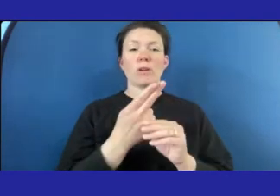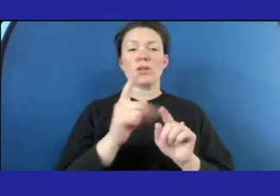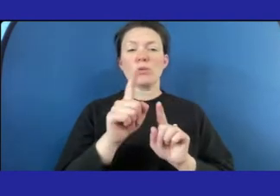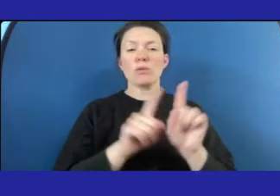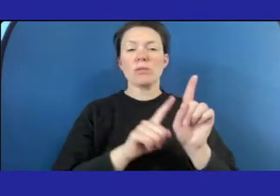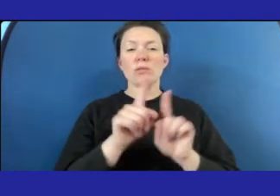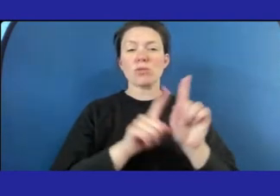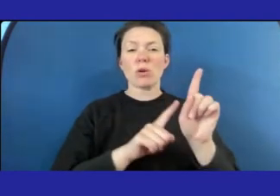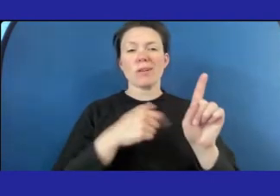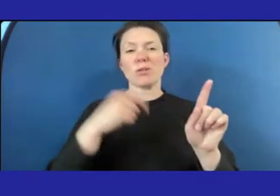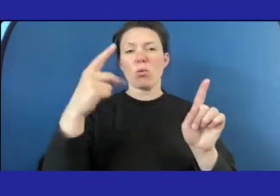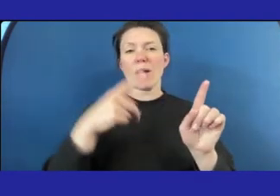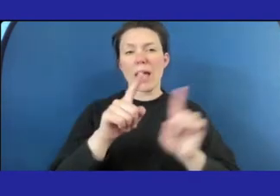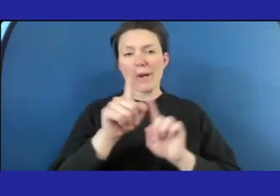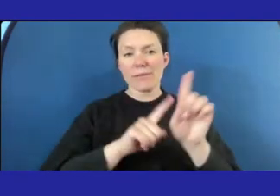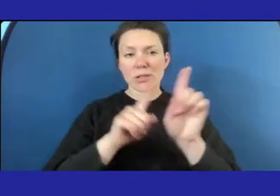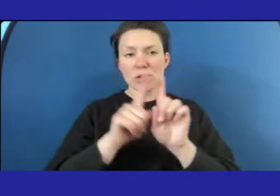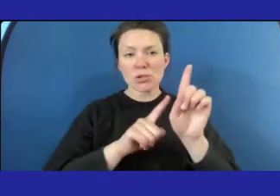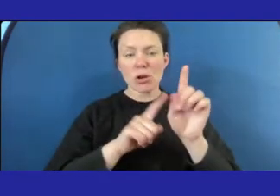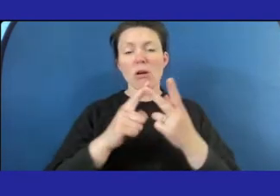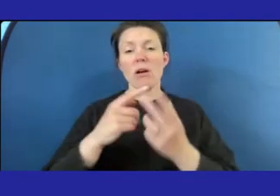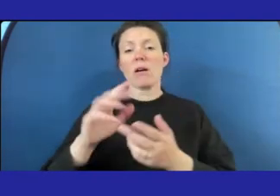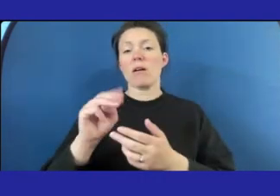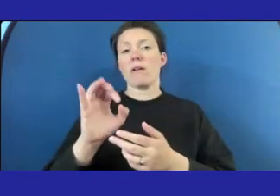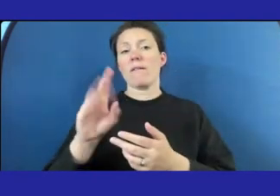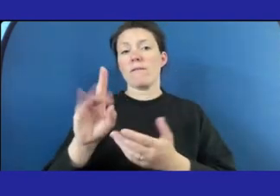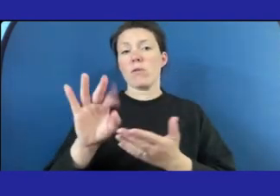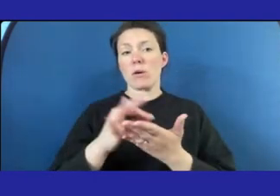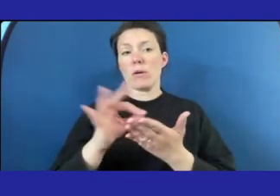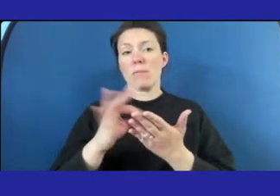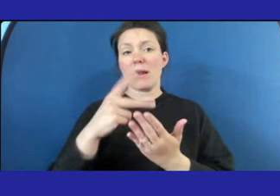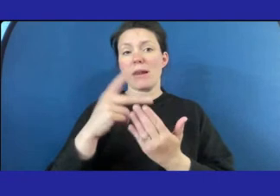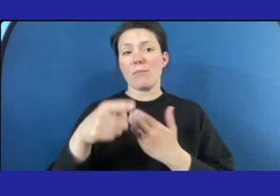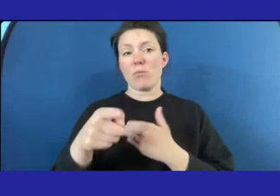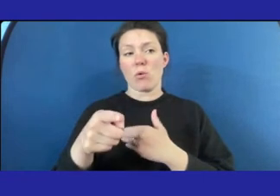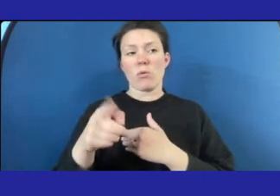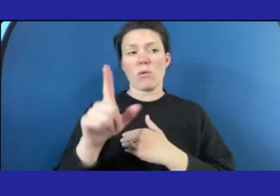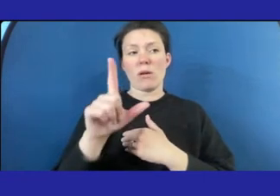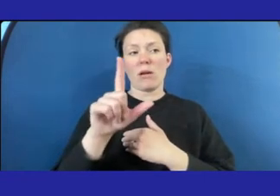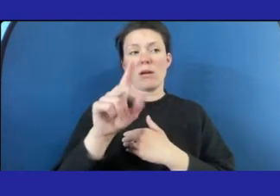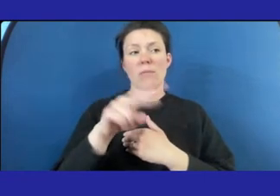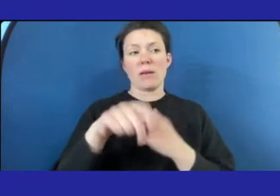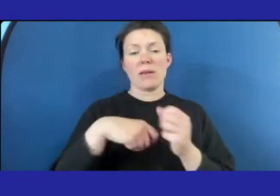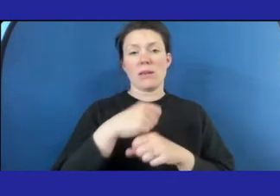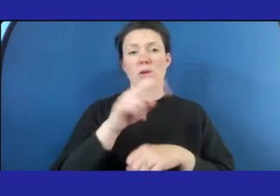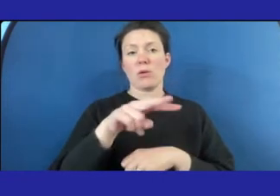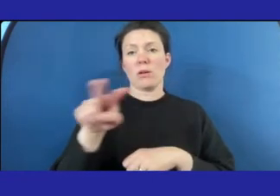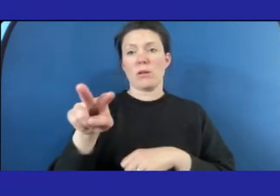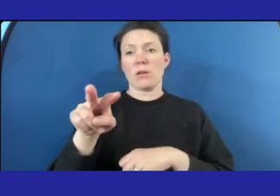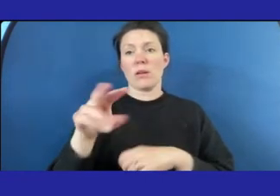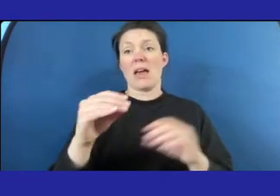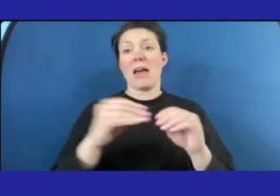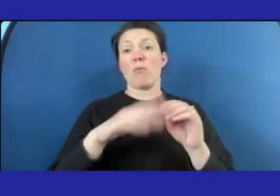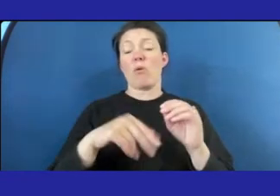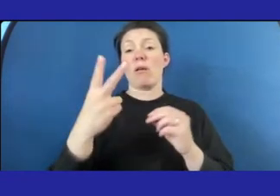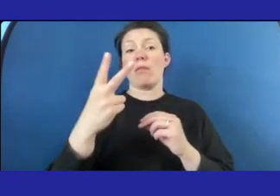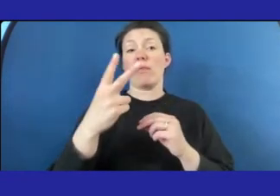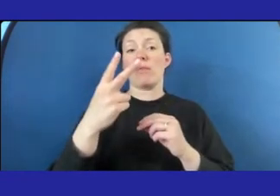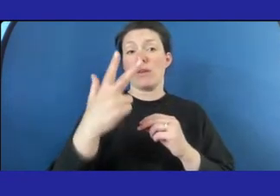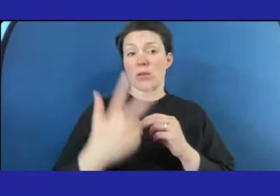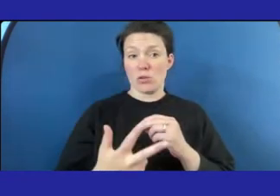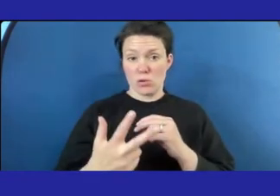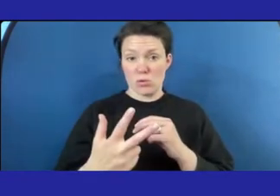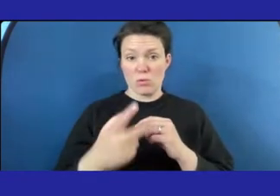And so we had a half star better for our Medicaid program in 2022. and more than two-thirds of a star better